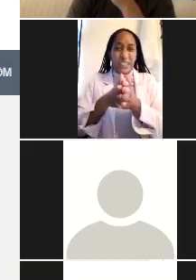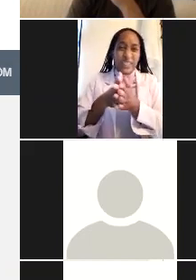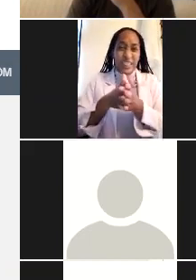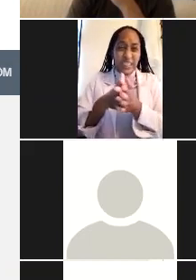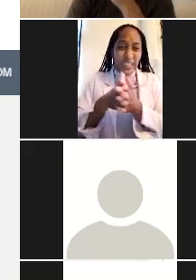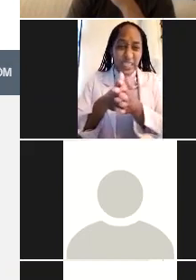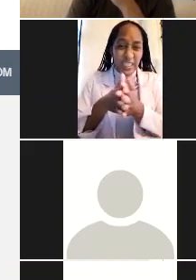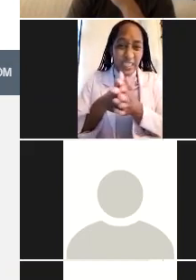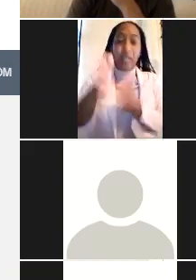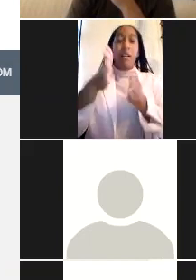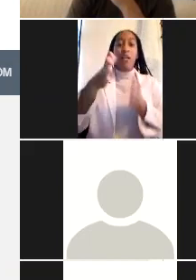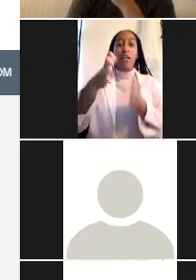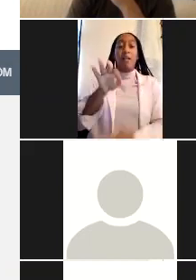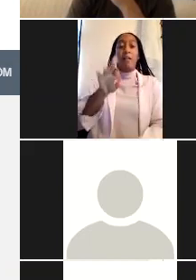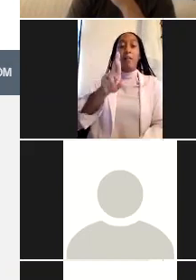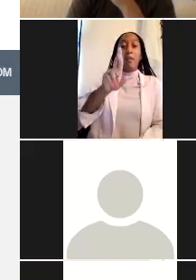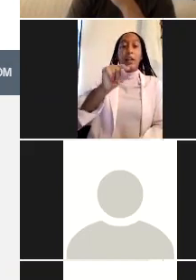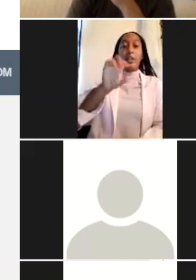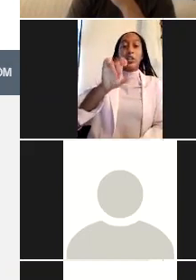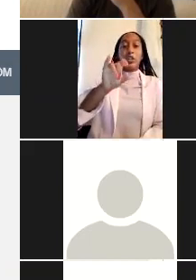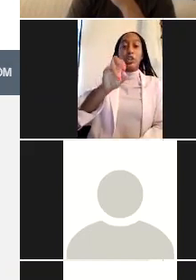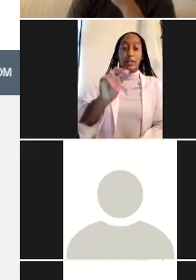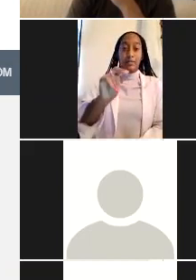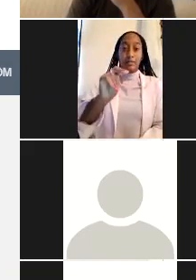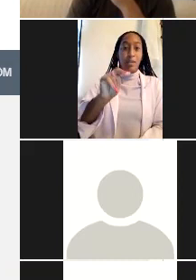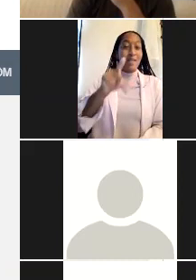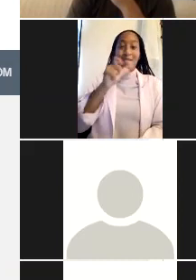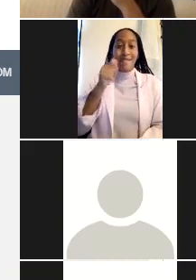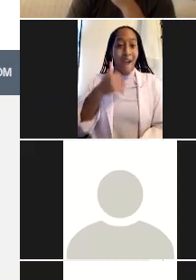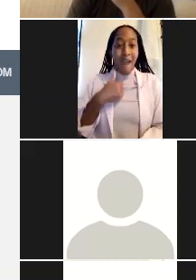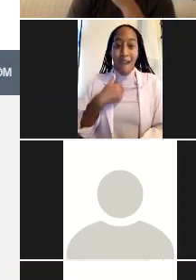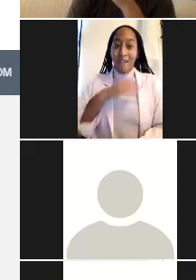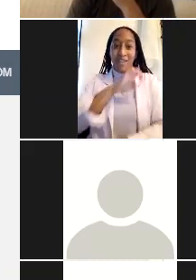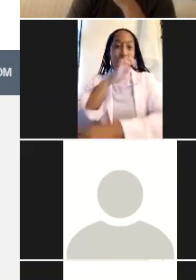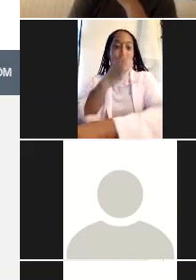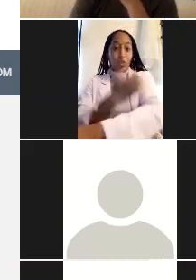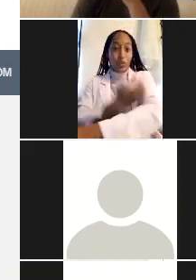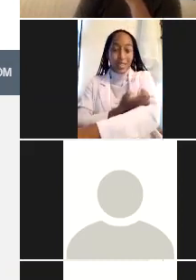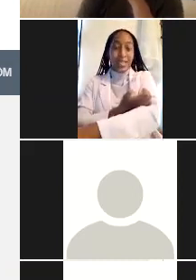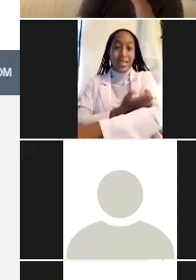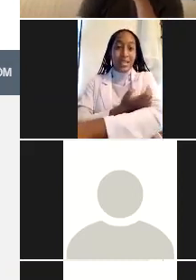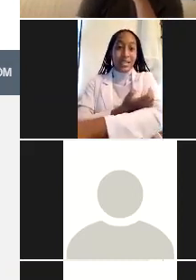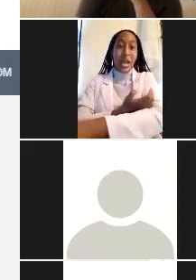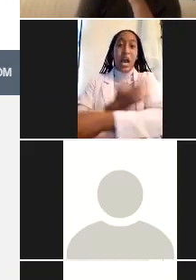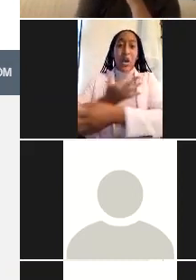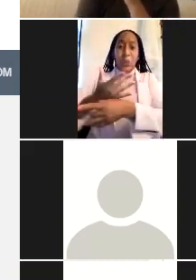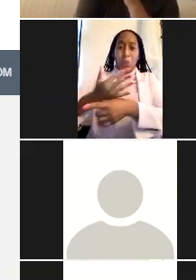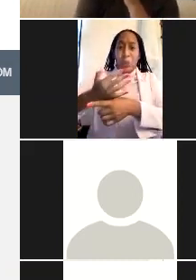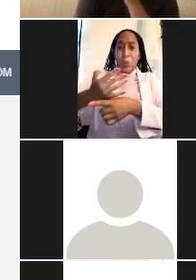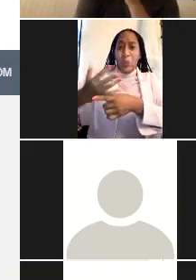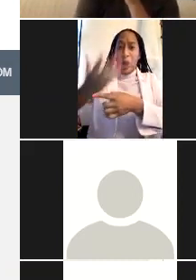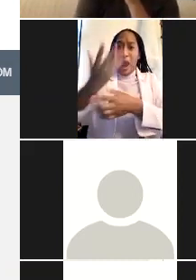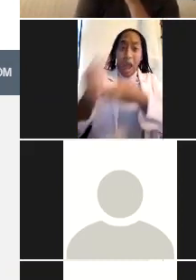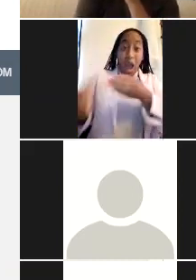out of the system, right? And so when a statement of the conservation of energy can be said to